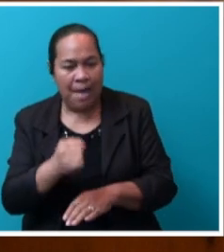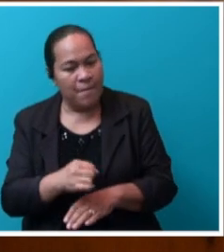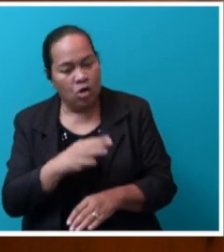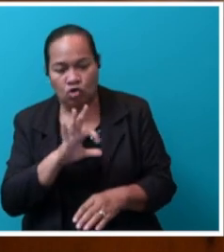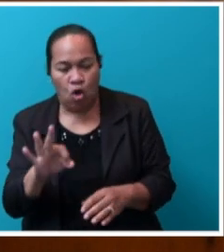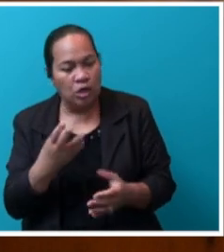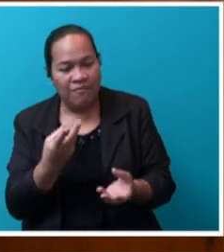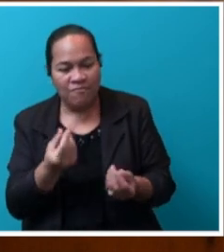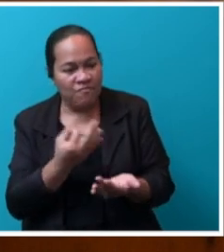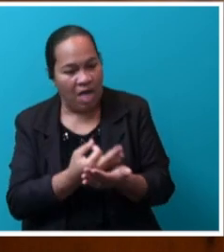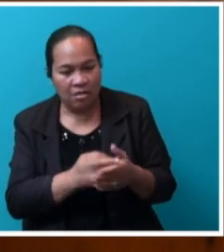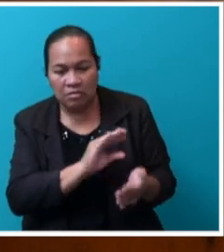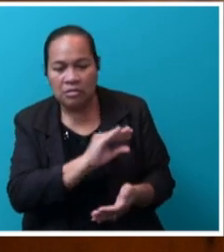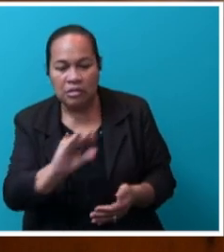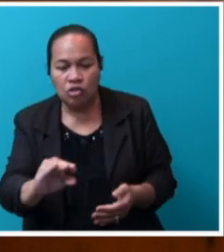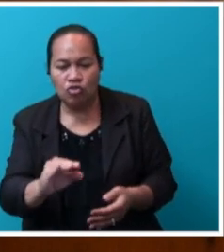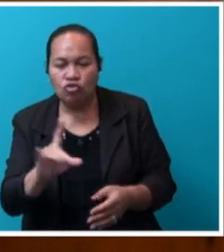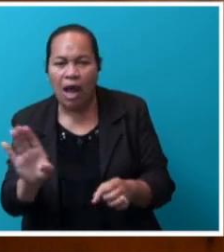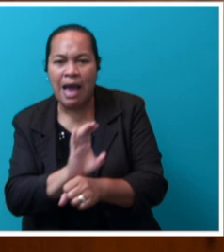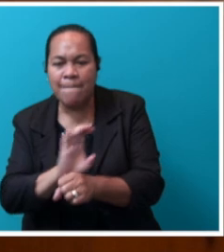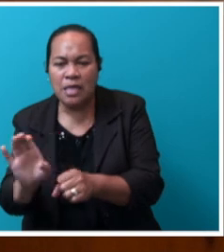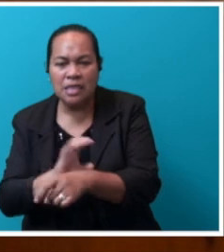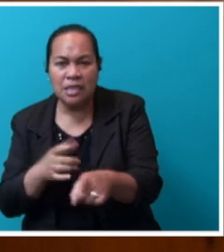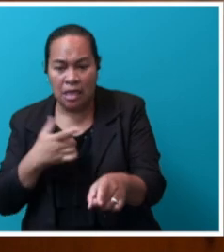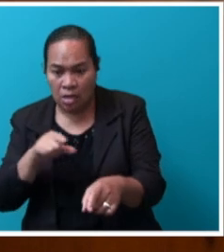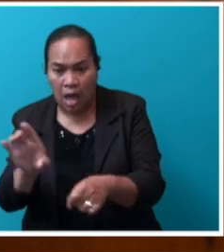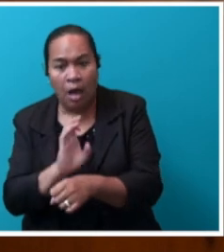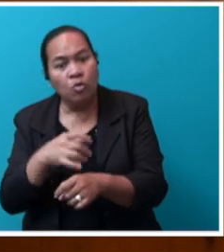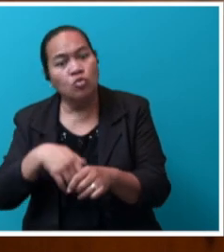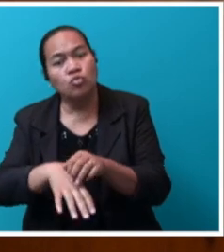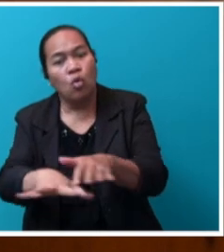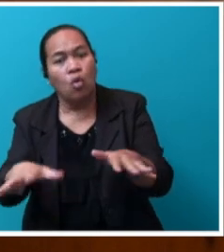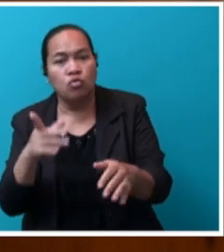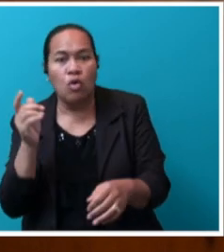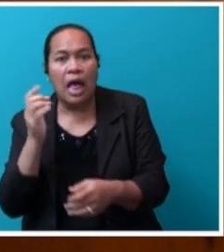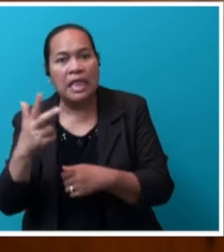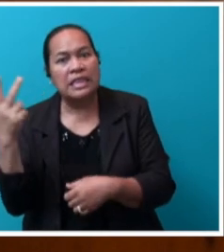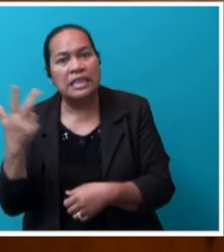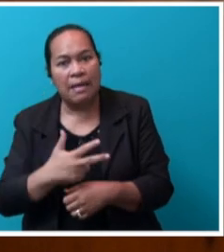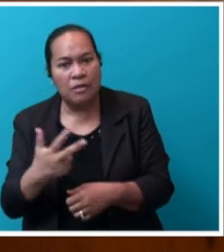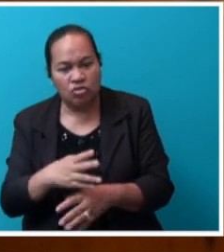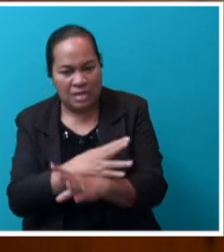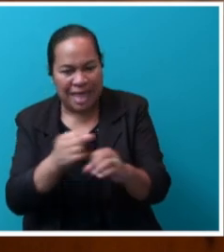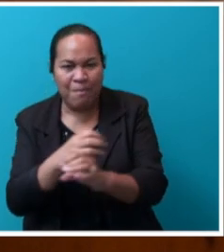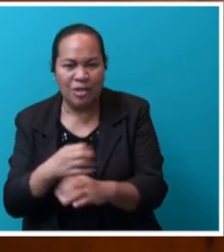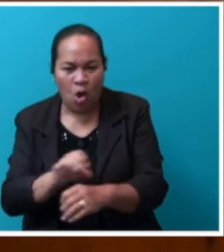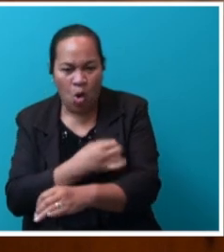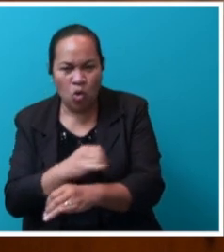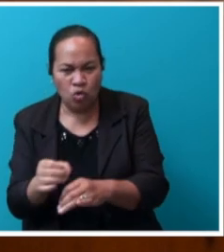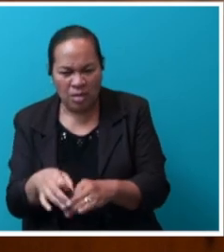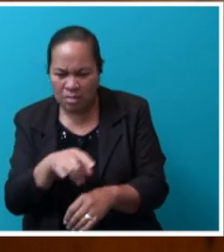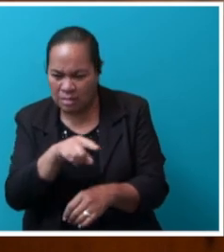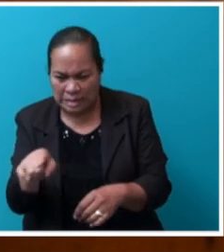fishing companies in ways that damage the oceans or that are involved in practices